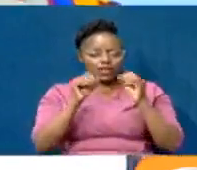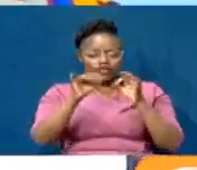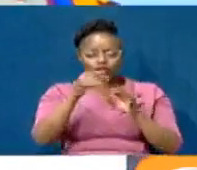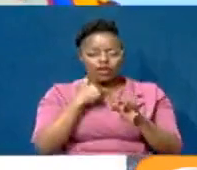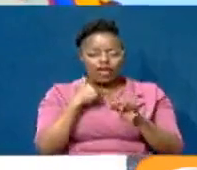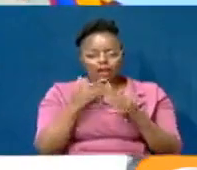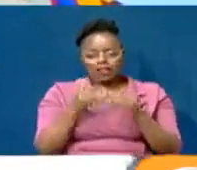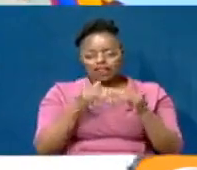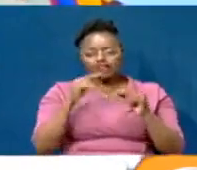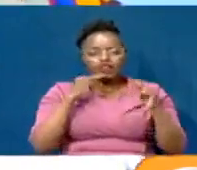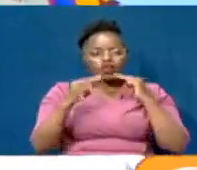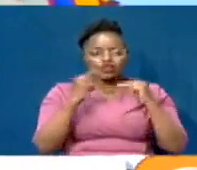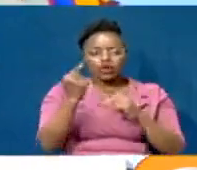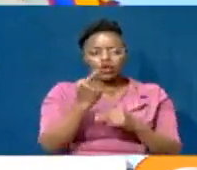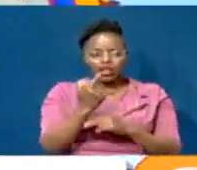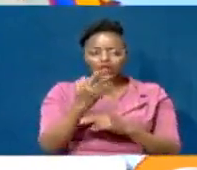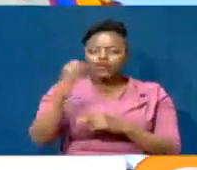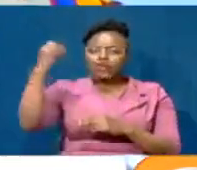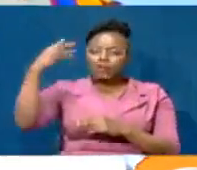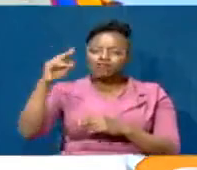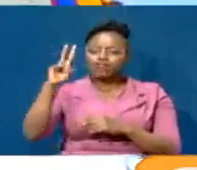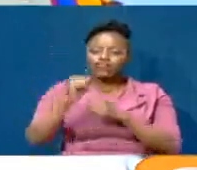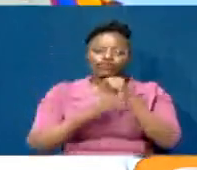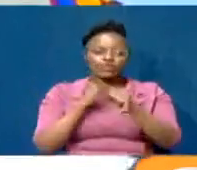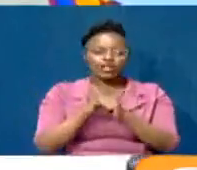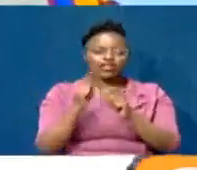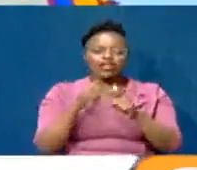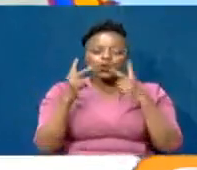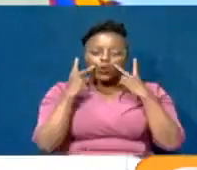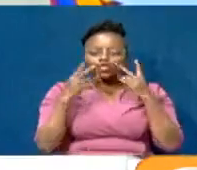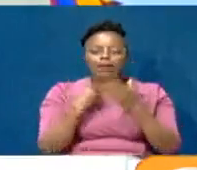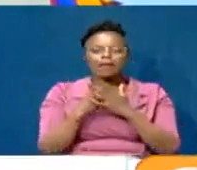running the hotel like this for only power for 2 years, you can see how much it is.